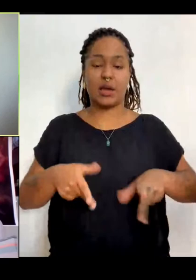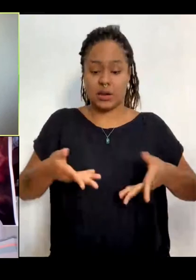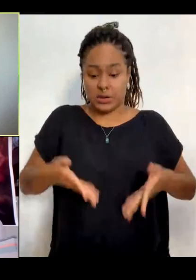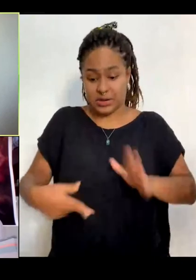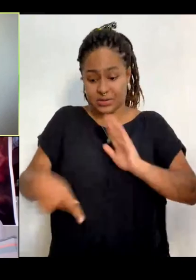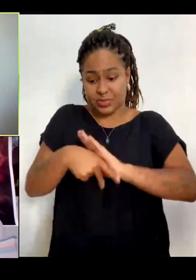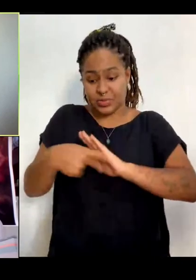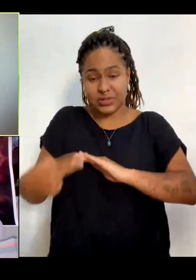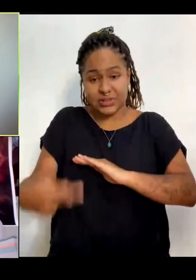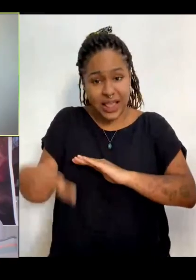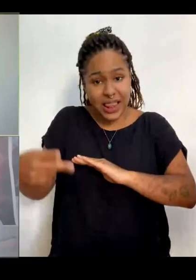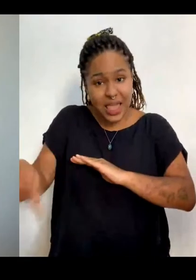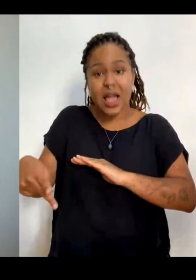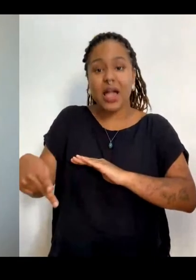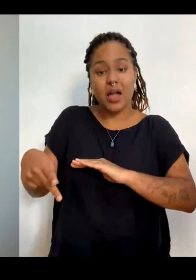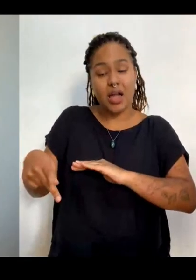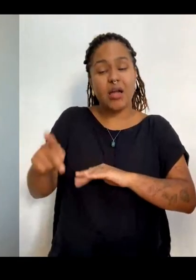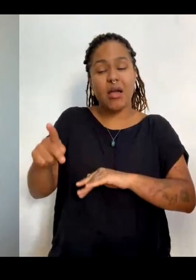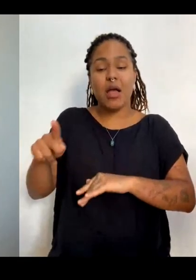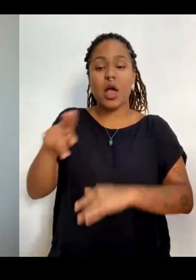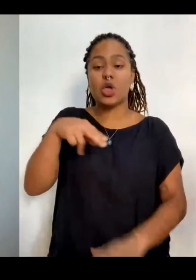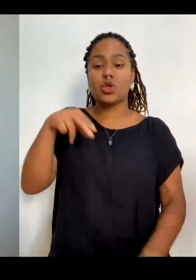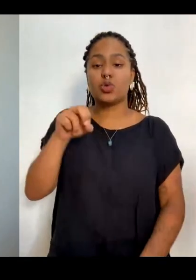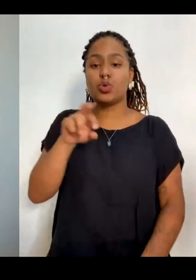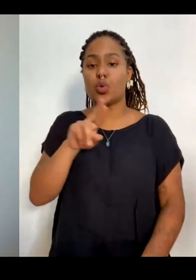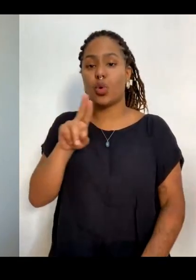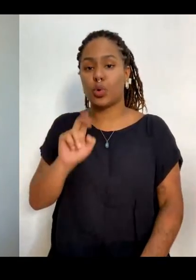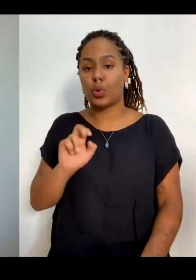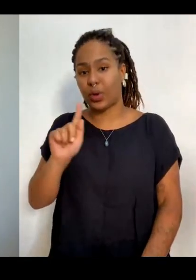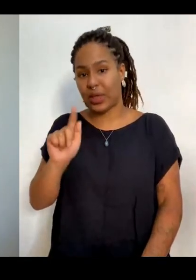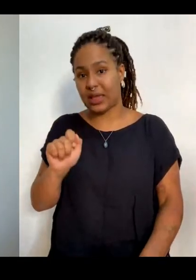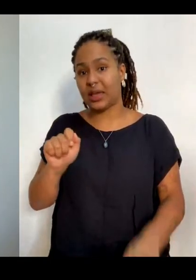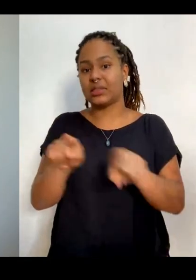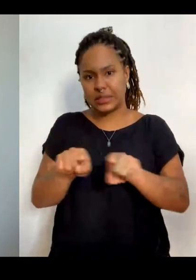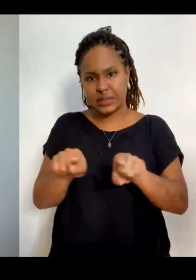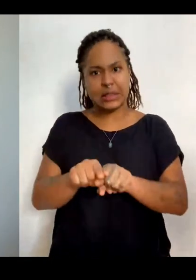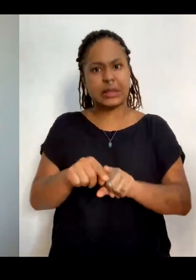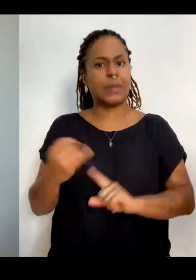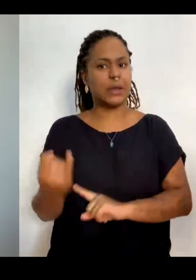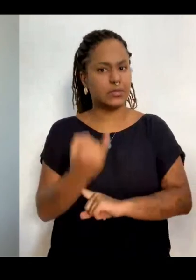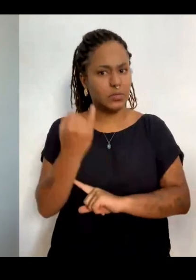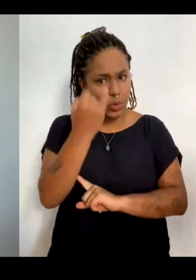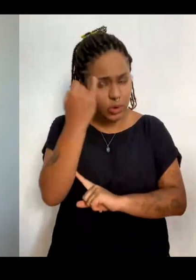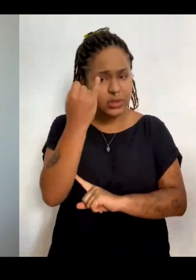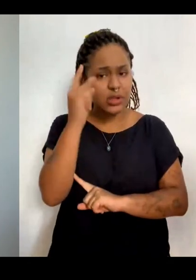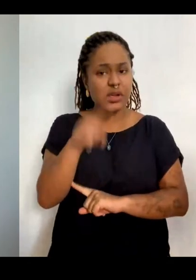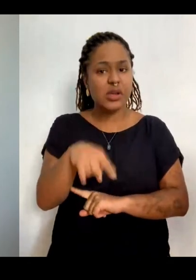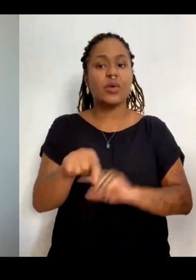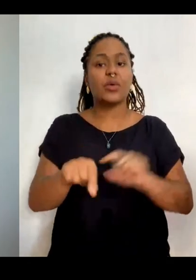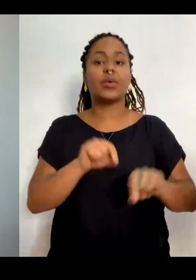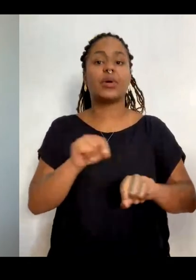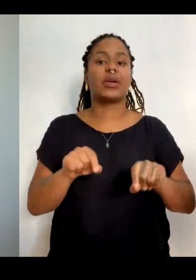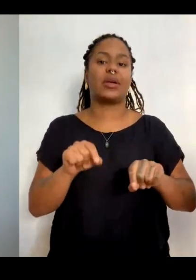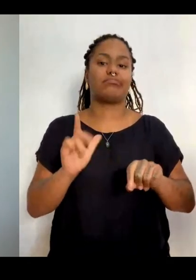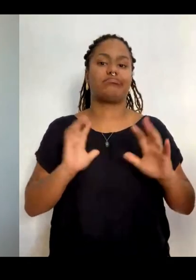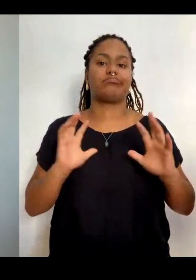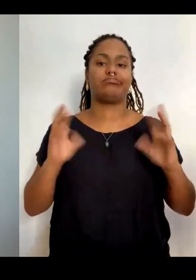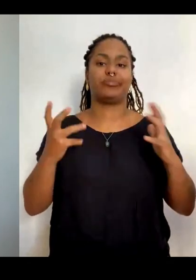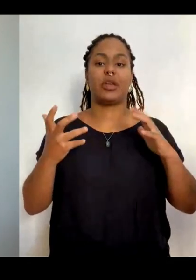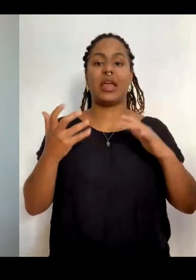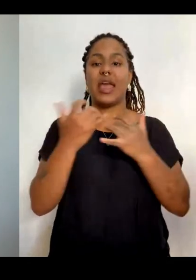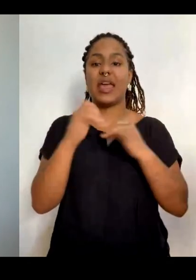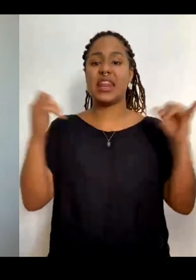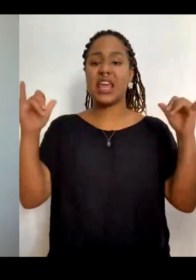important for the current energy crisis that we're experiencing in Europe and across the world and as one of or it is